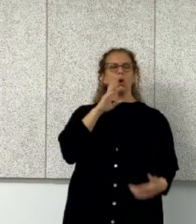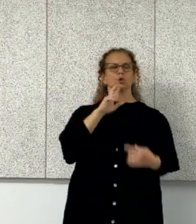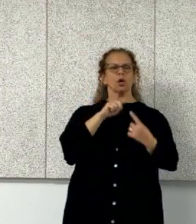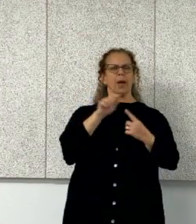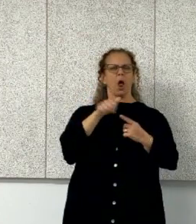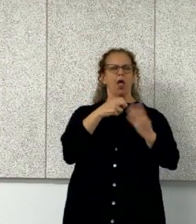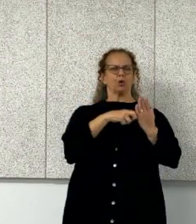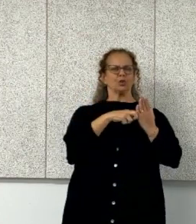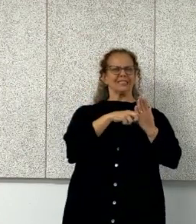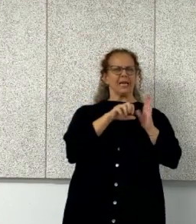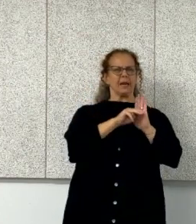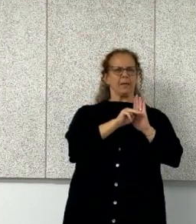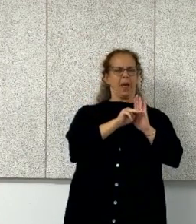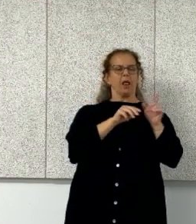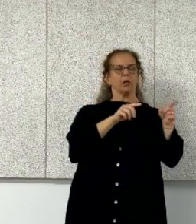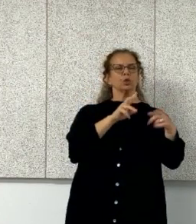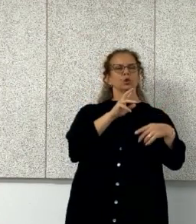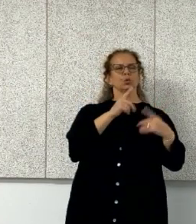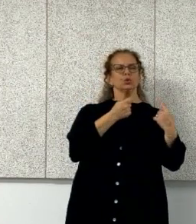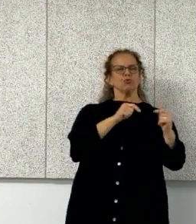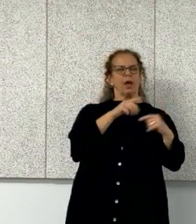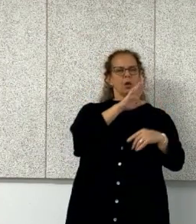all trying at Ars Nova, which is